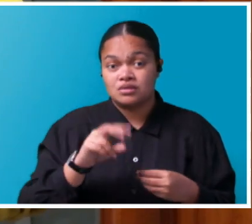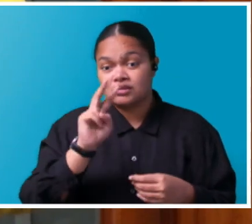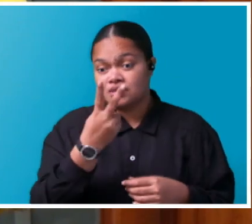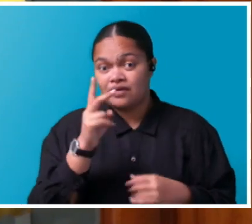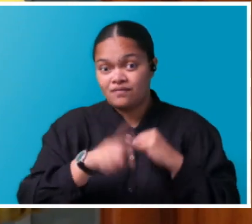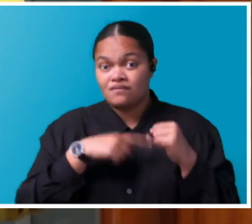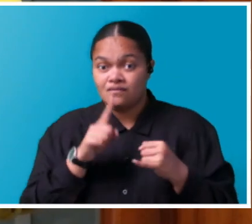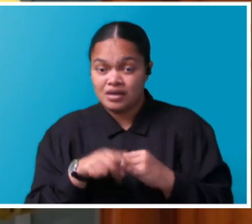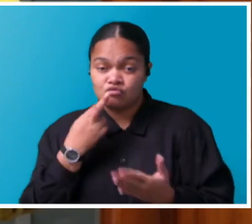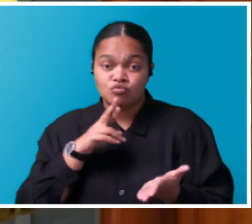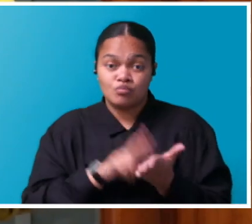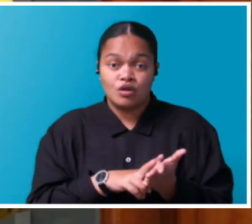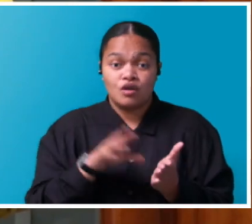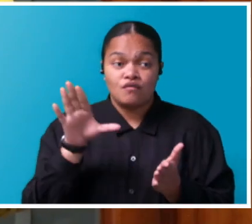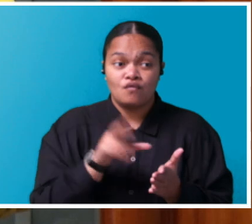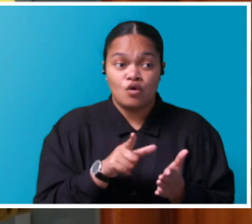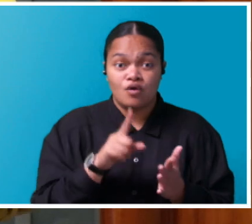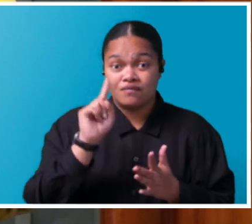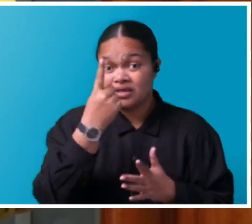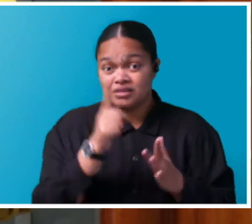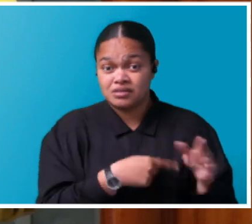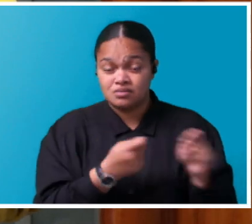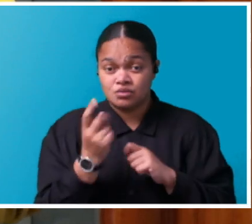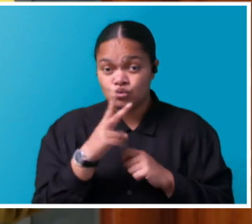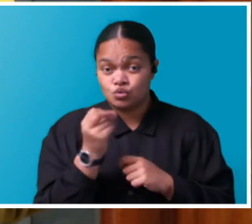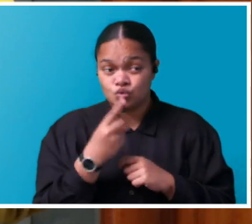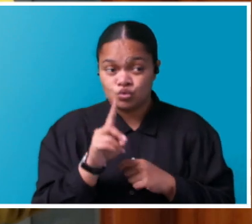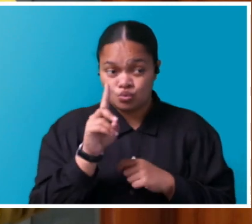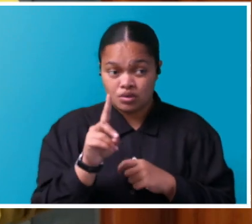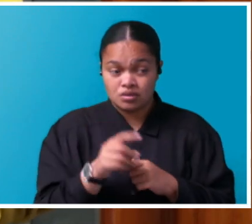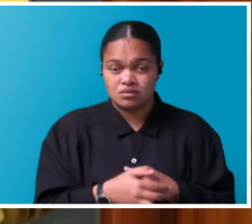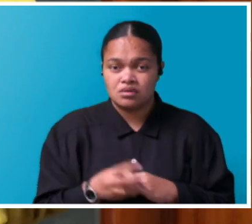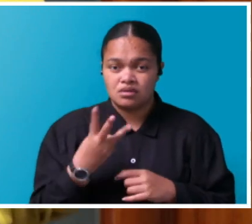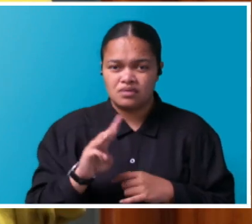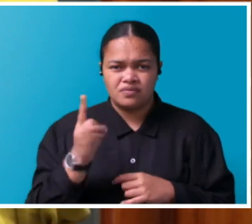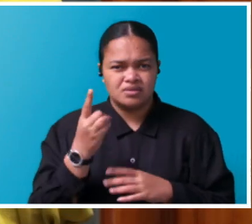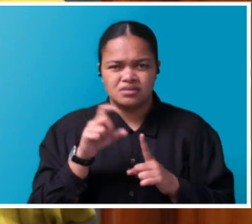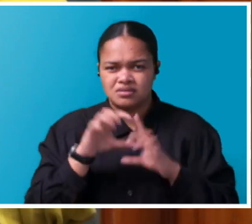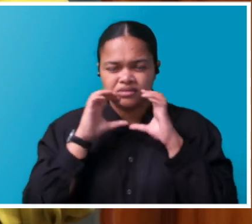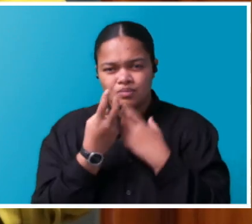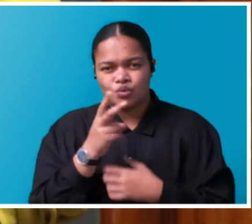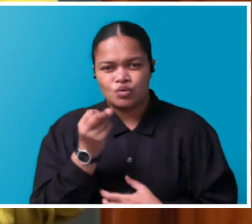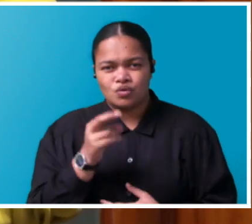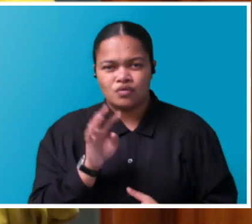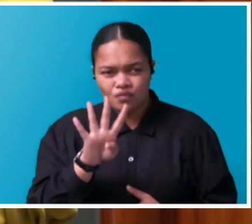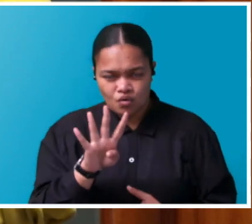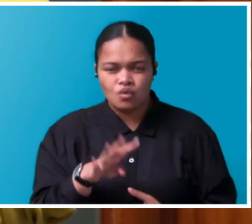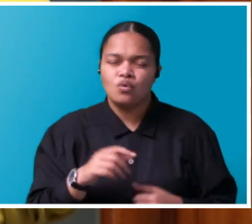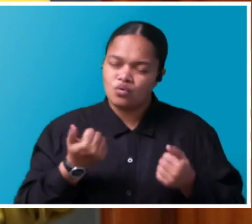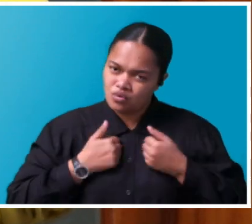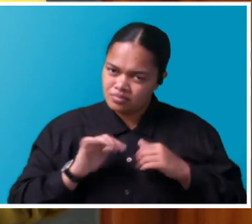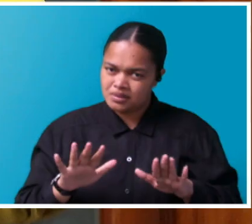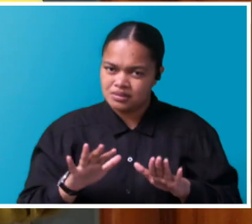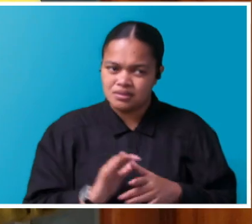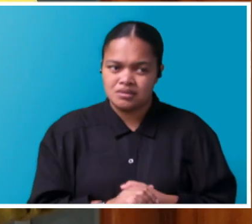report for the period 1st January 2021 to 31st December 2024 would have been completed,